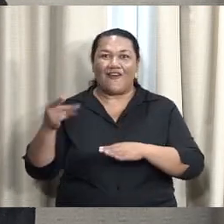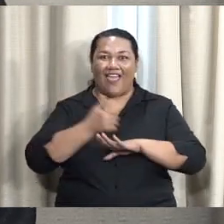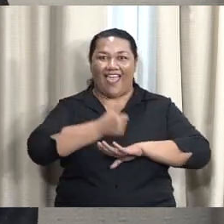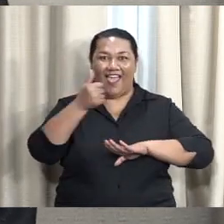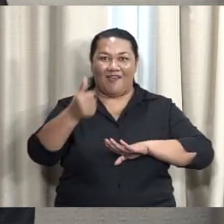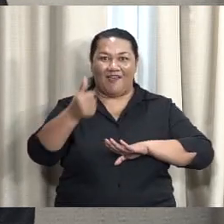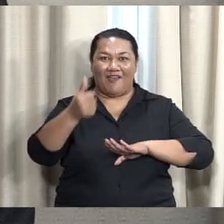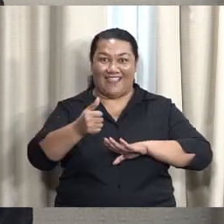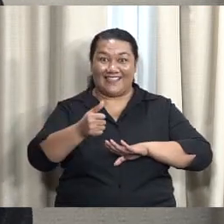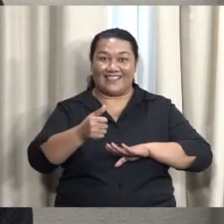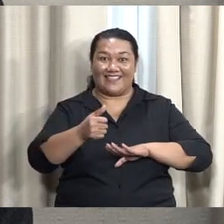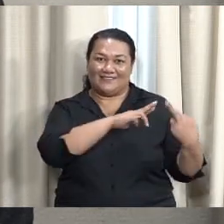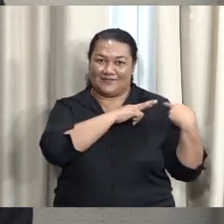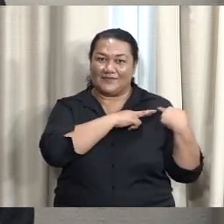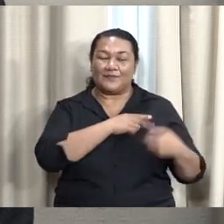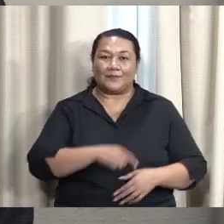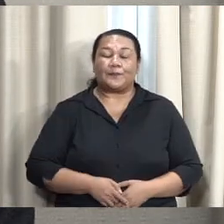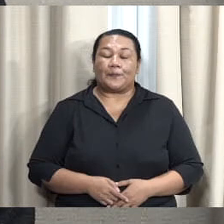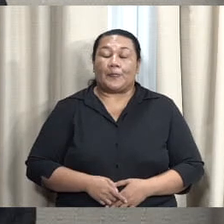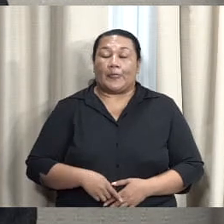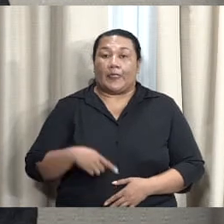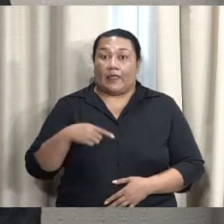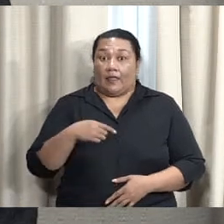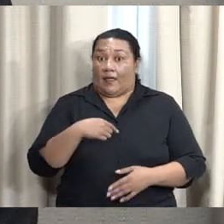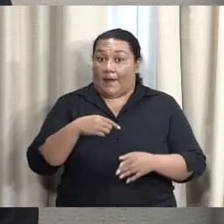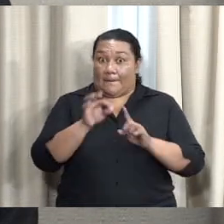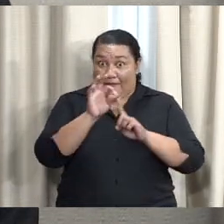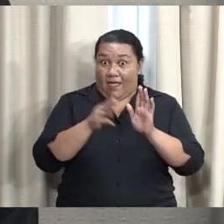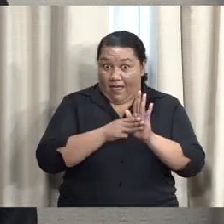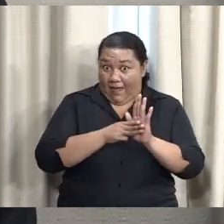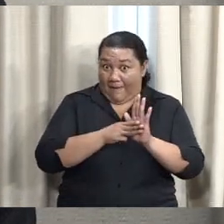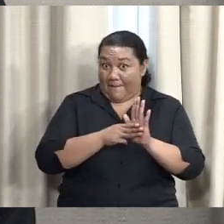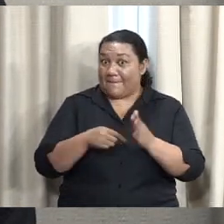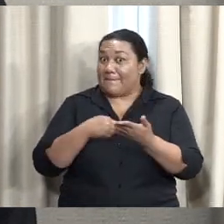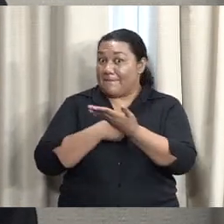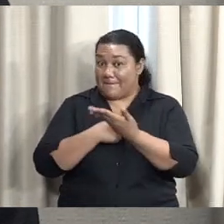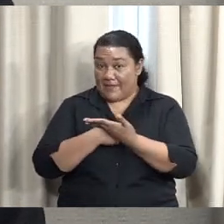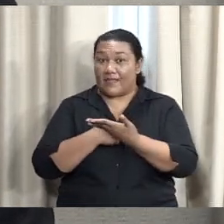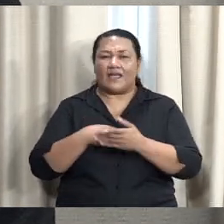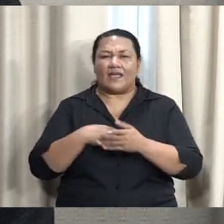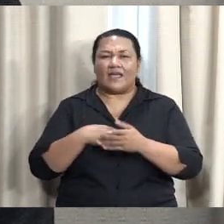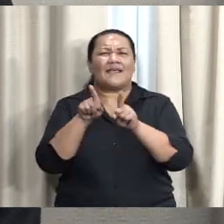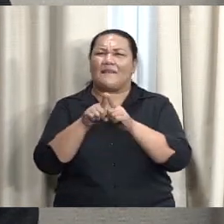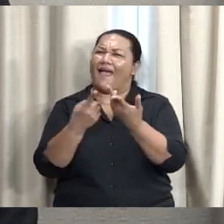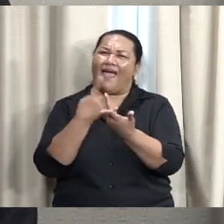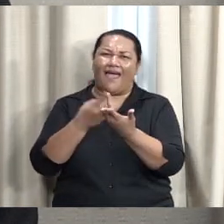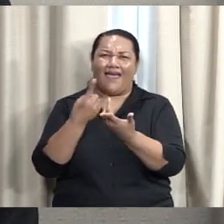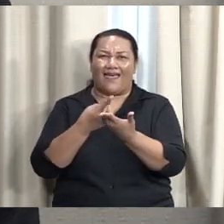Honorable Prime Minister, myself, and other cabinet ministers have been taking